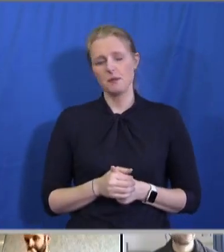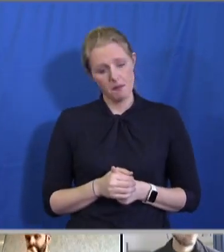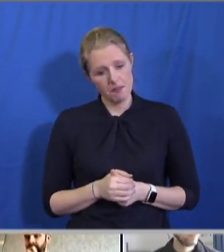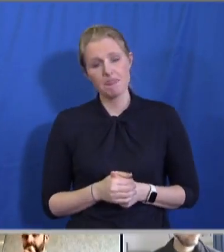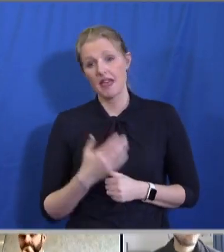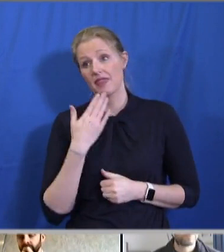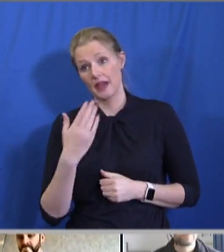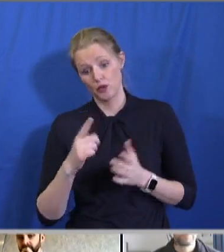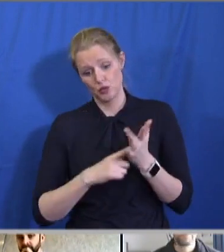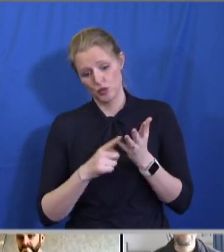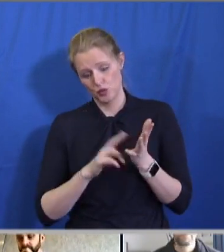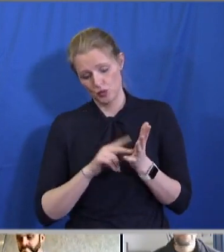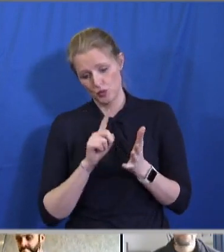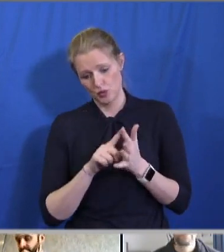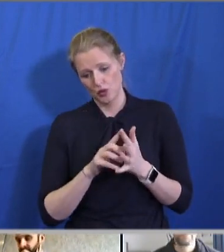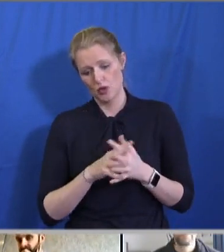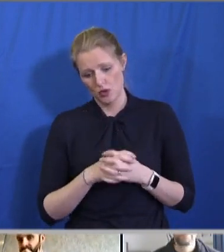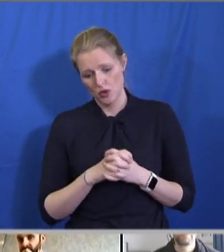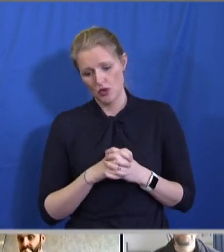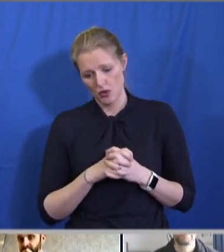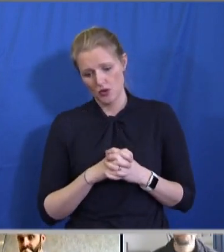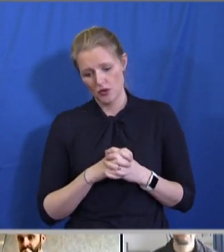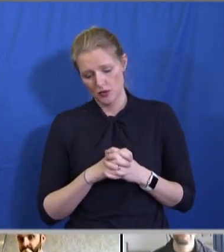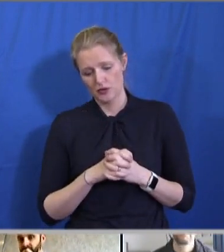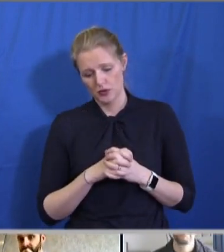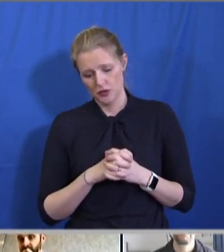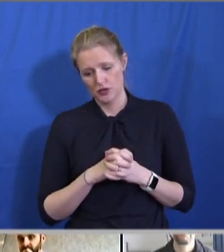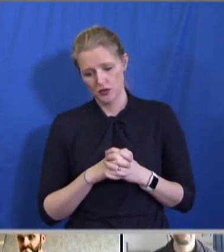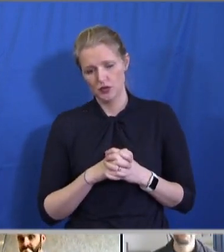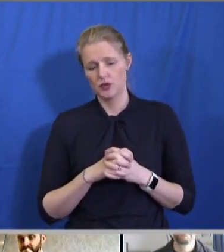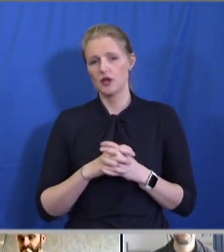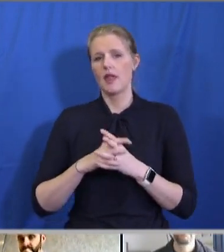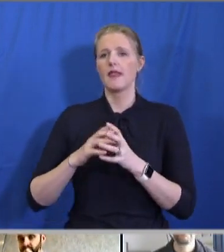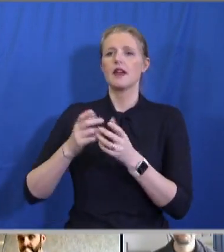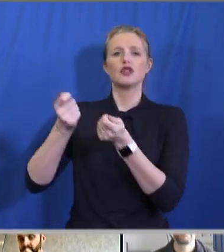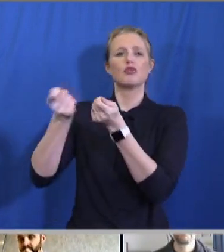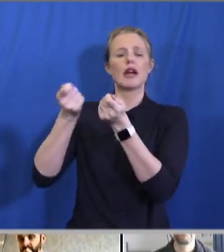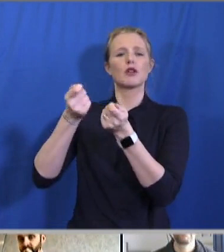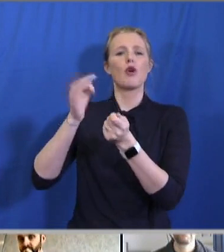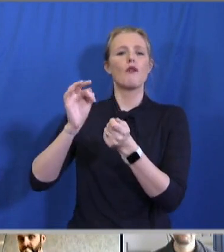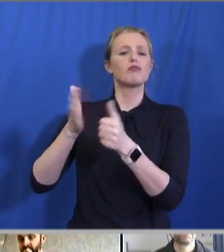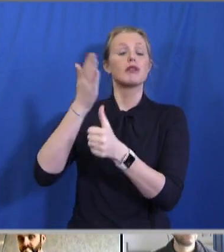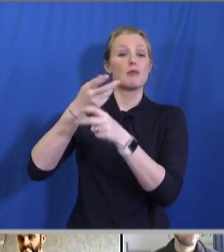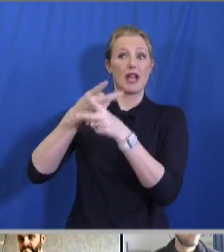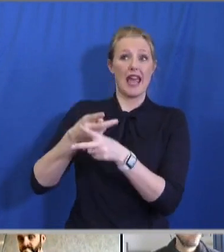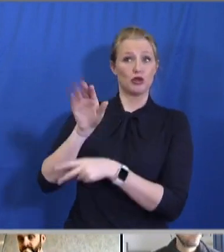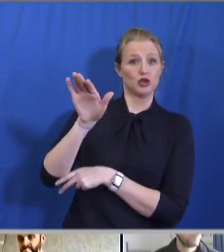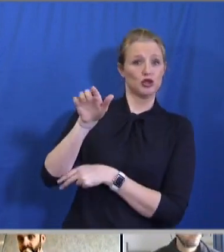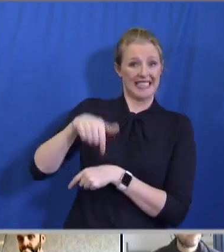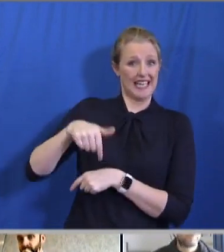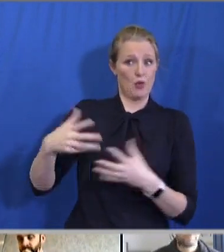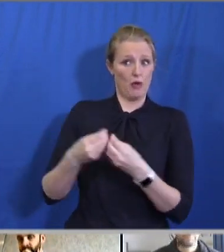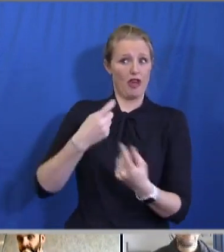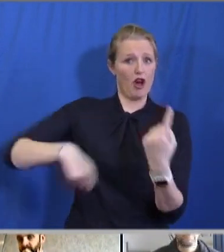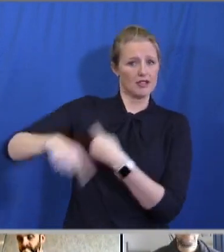Thanks, June. Garog Cassidy, my Director of Primary Care, is on here. He'll be able to get into greater detail in